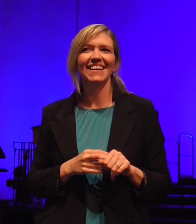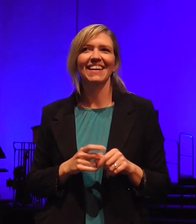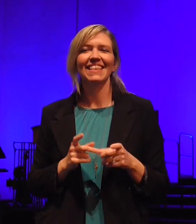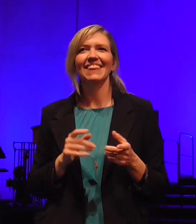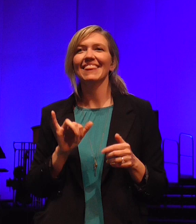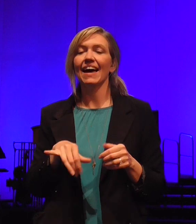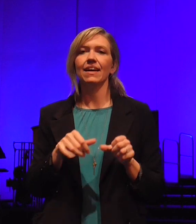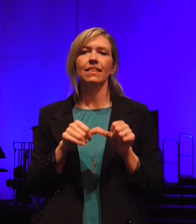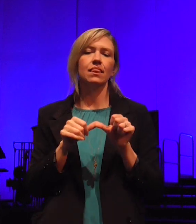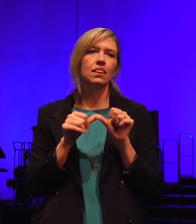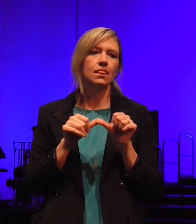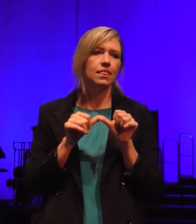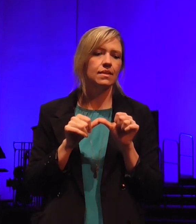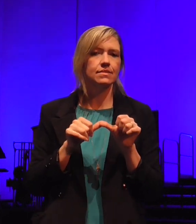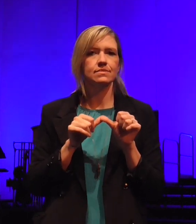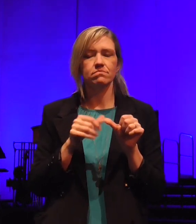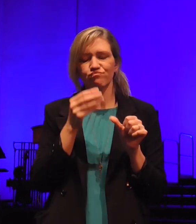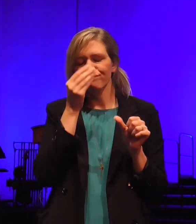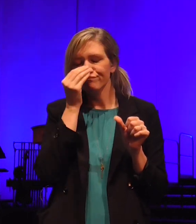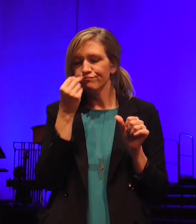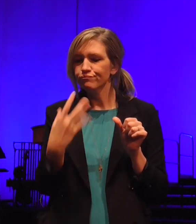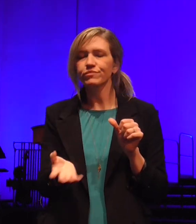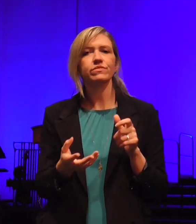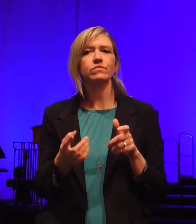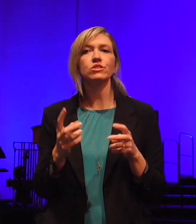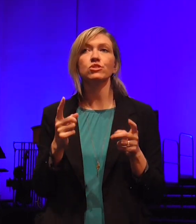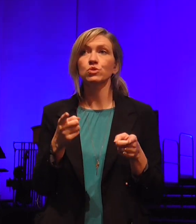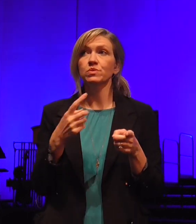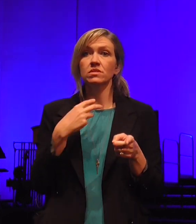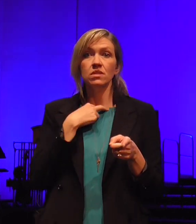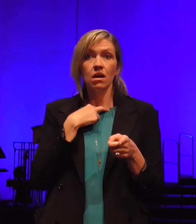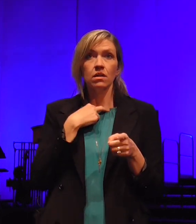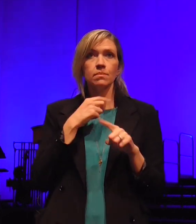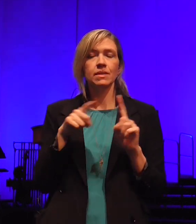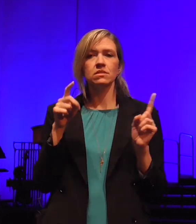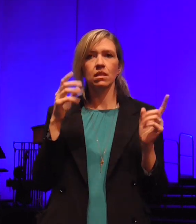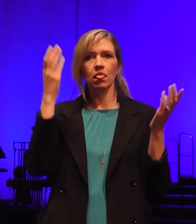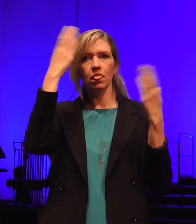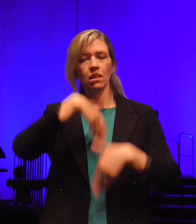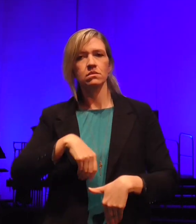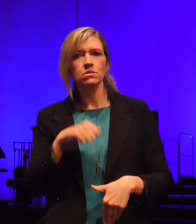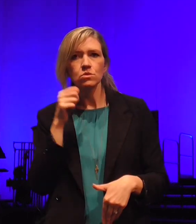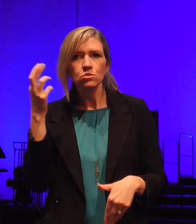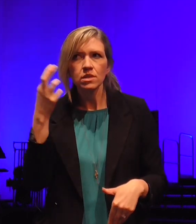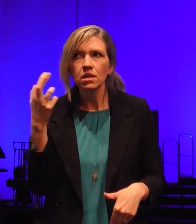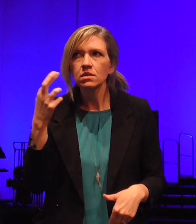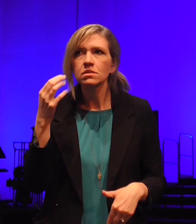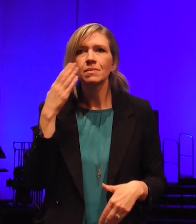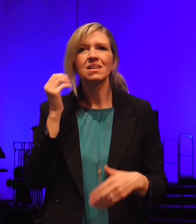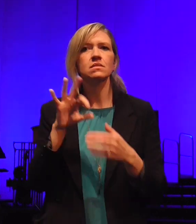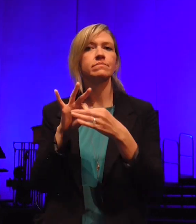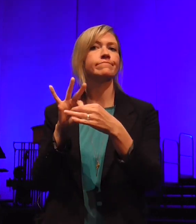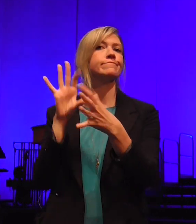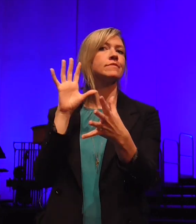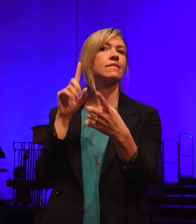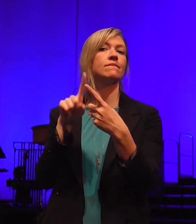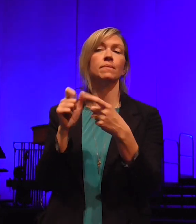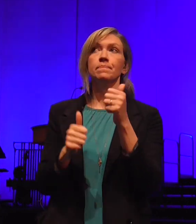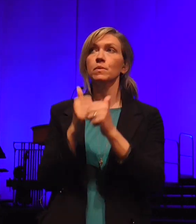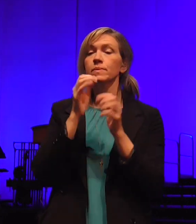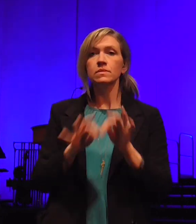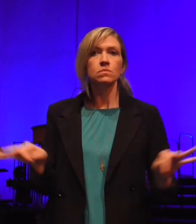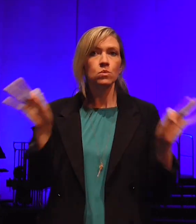It's the never-ending indifference where you're stuck but you don't know it because you've disconnected from that most